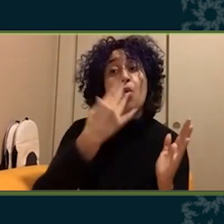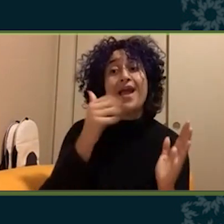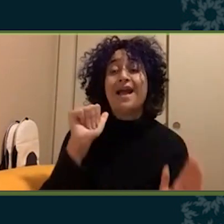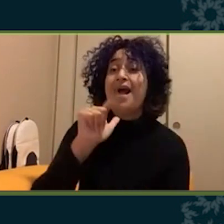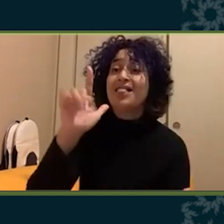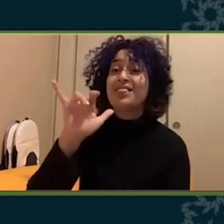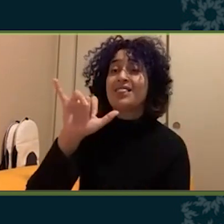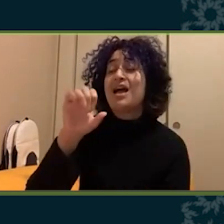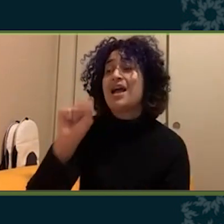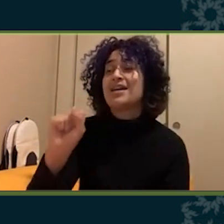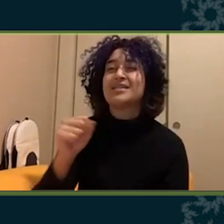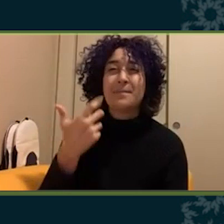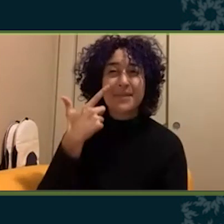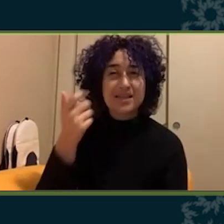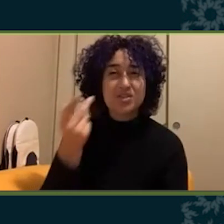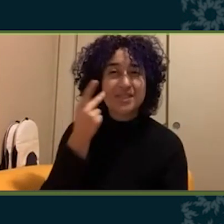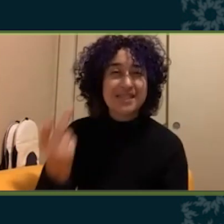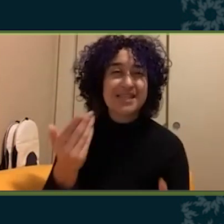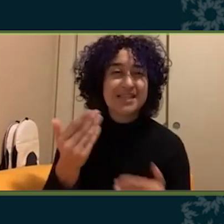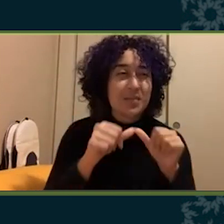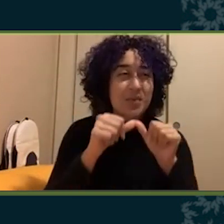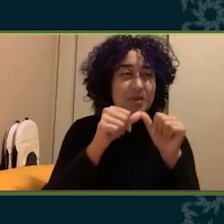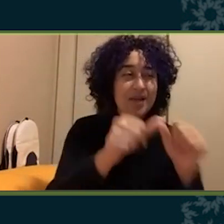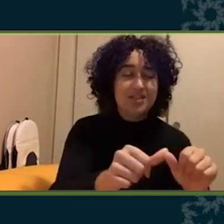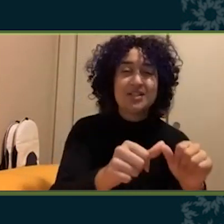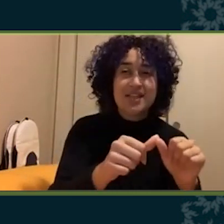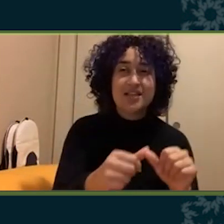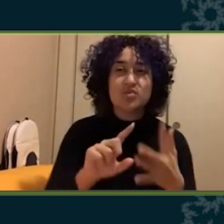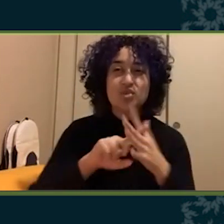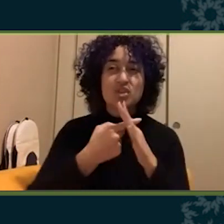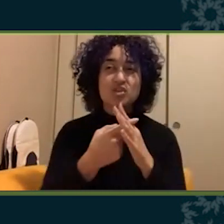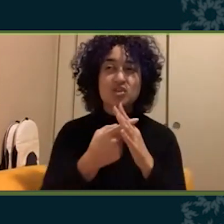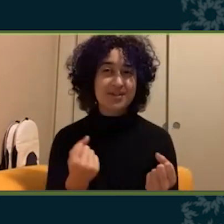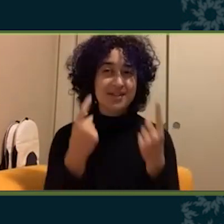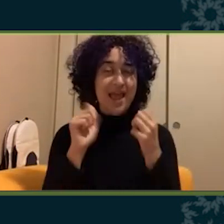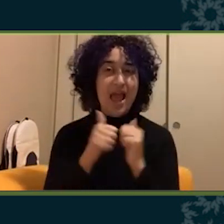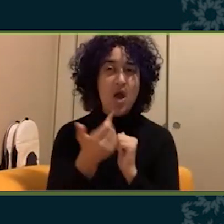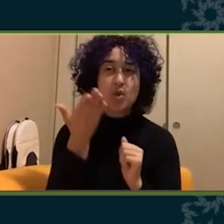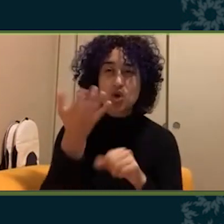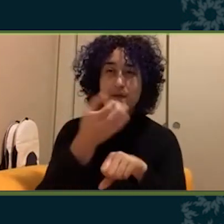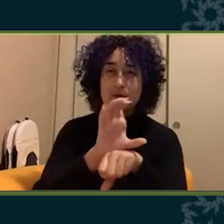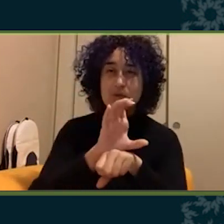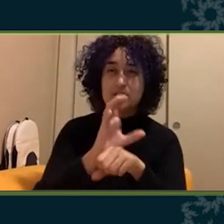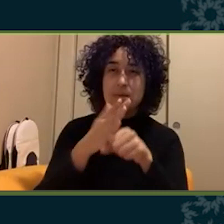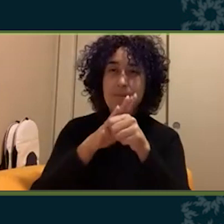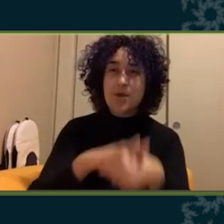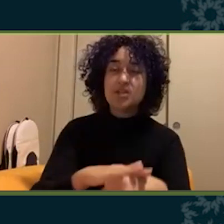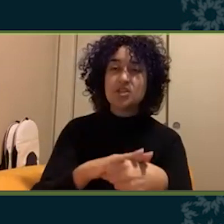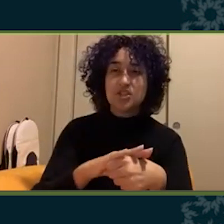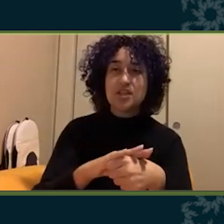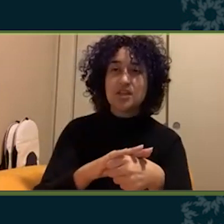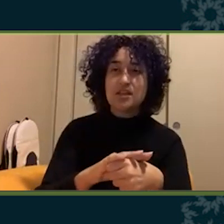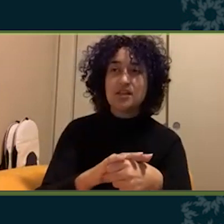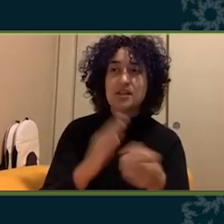real progression that happens as you start to understand how you enforce oppression via your proximity